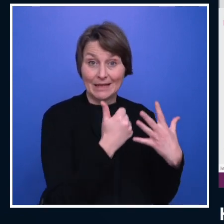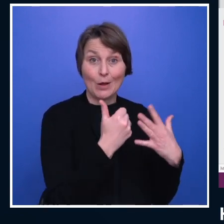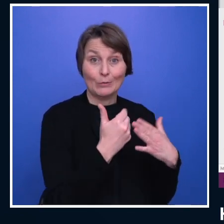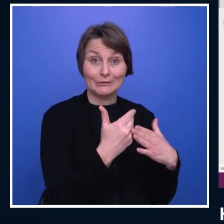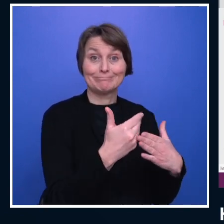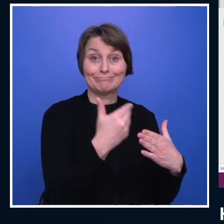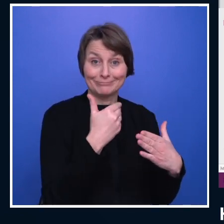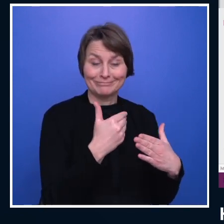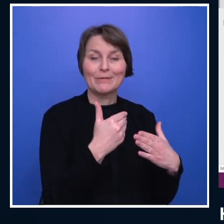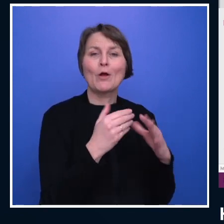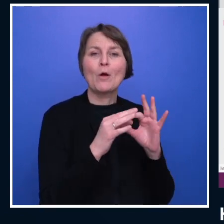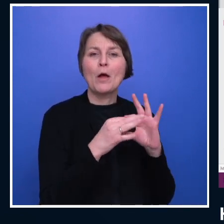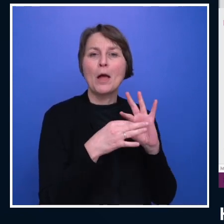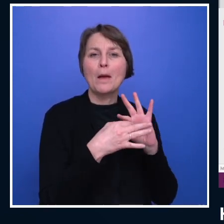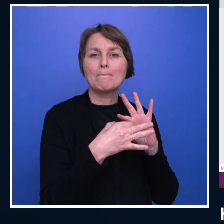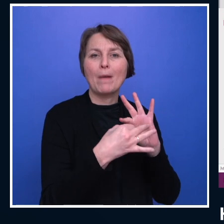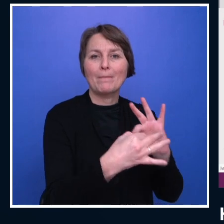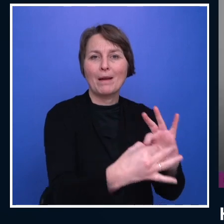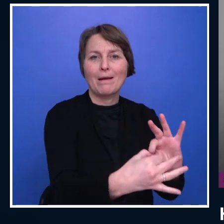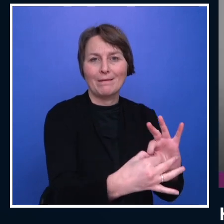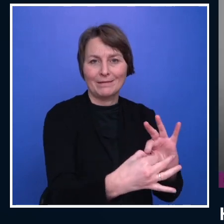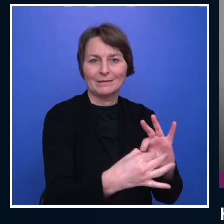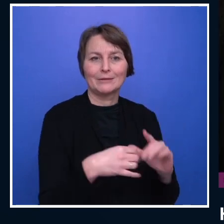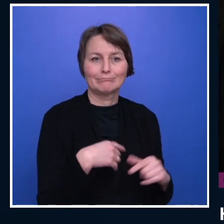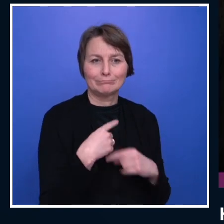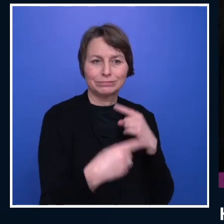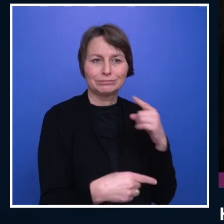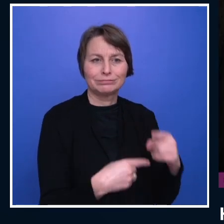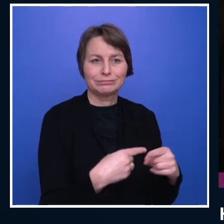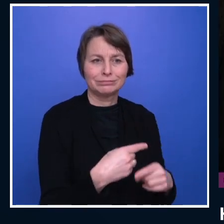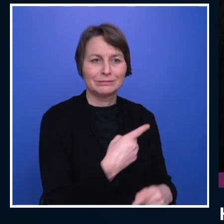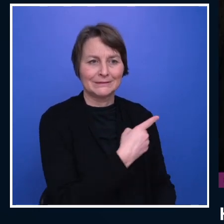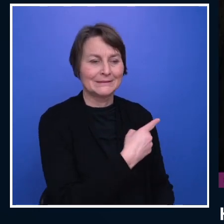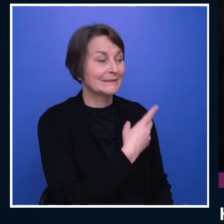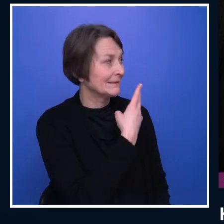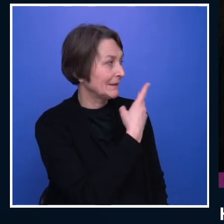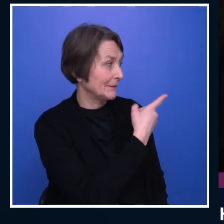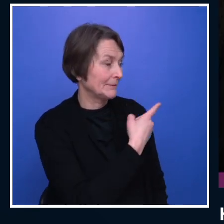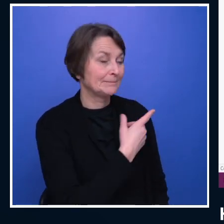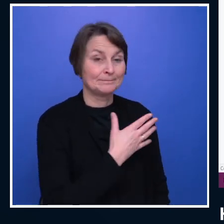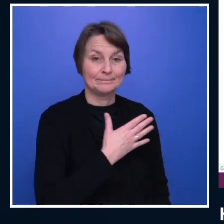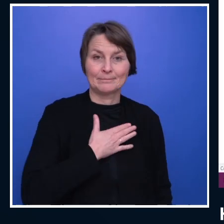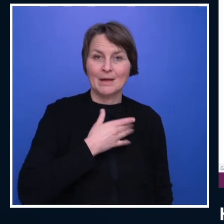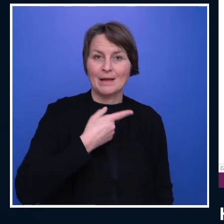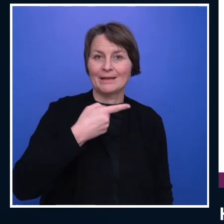So I'm using Dependabot. So if we look at my GitHub